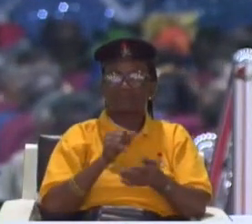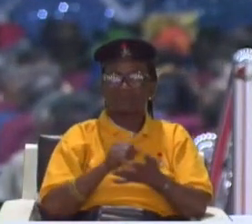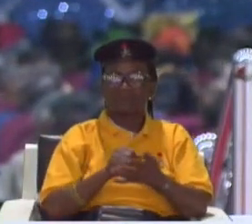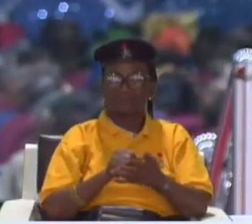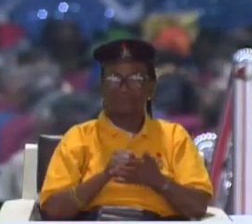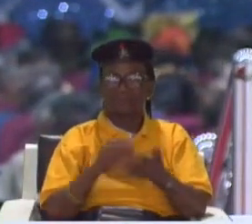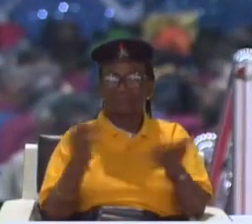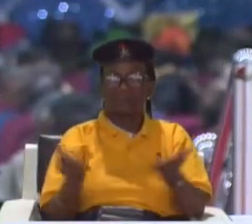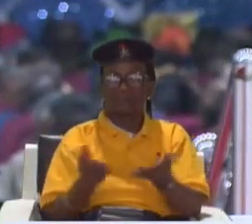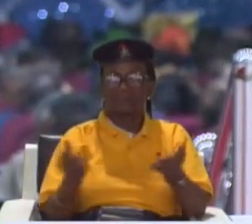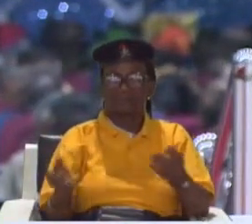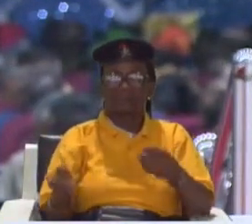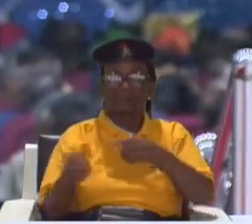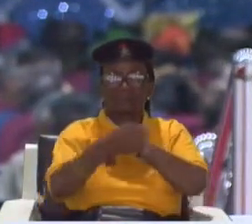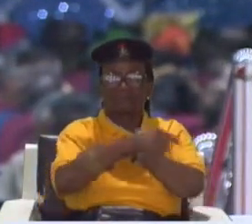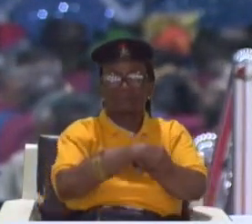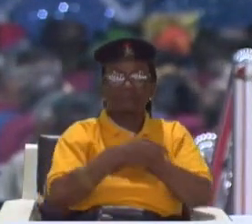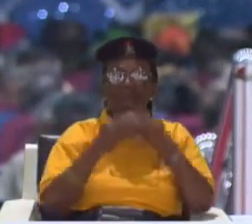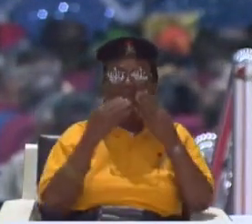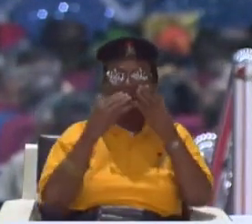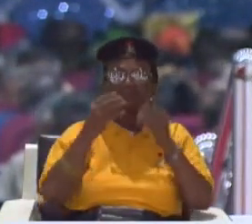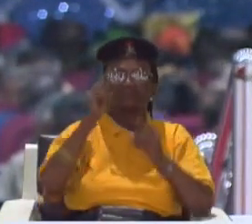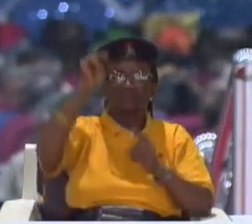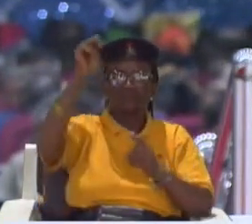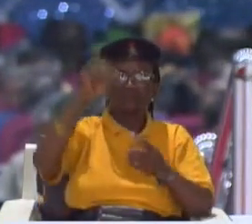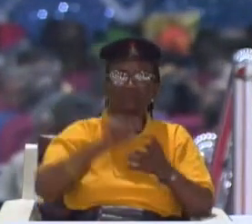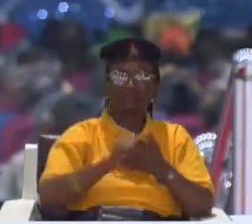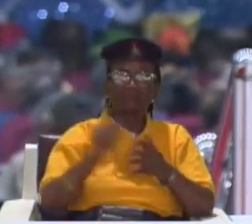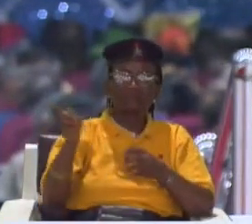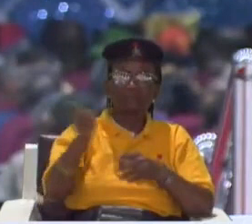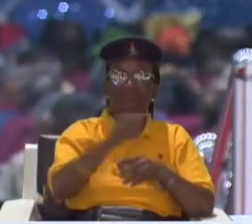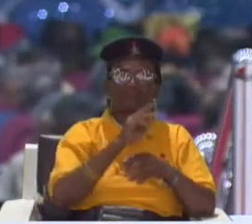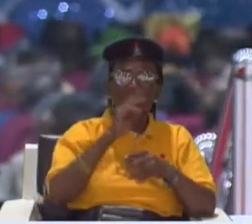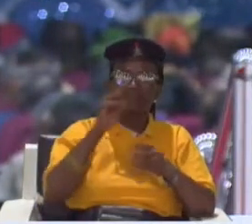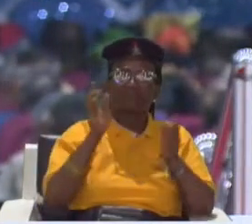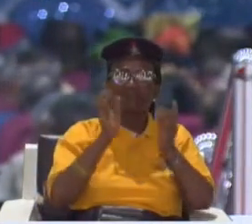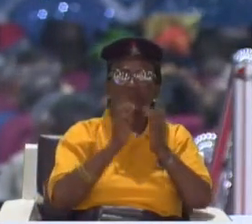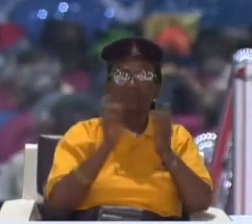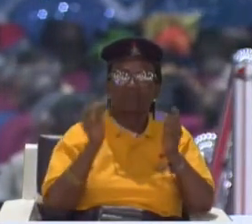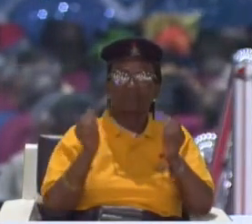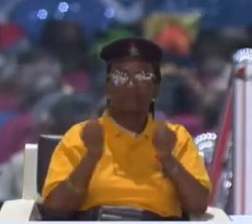Thank him that you are connected with this program wherever you may be.